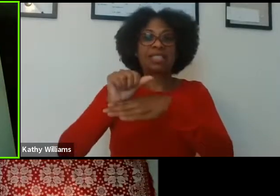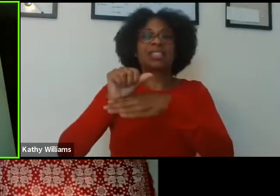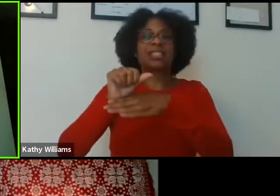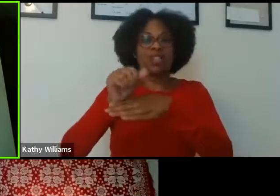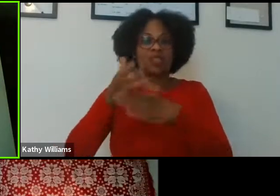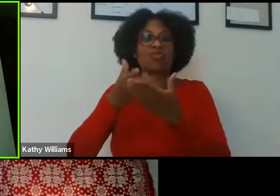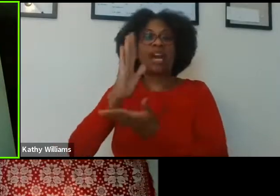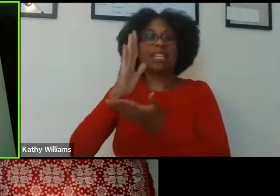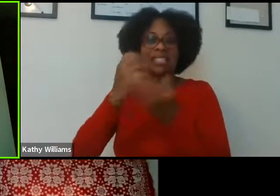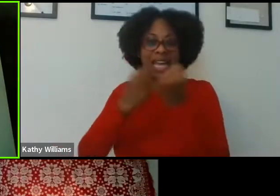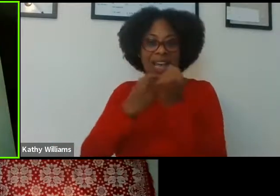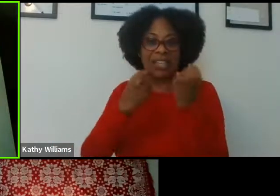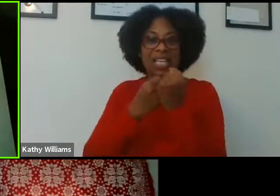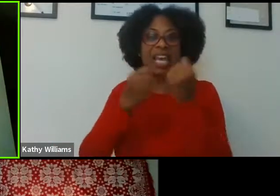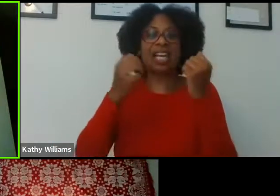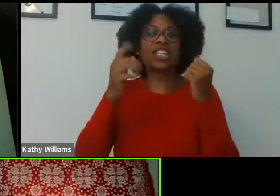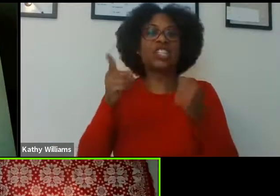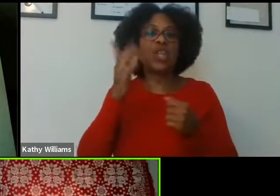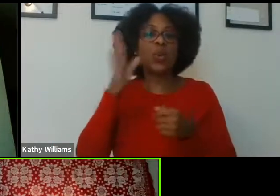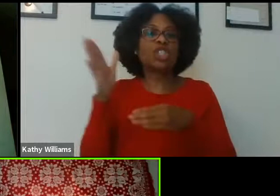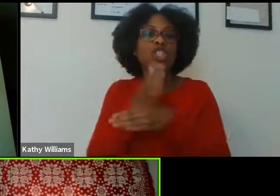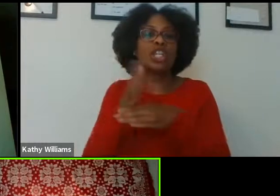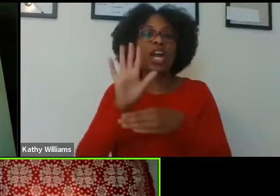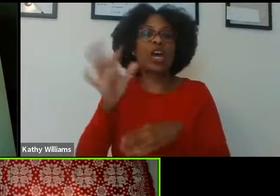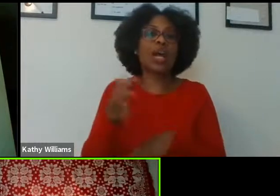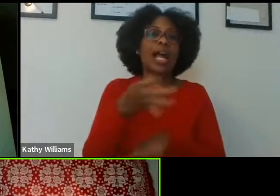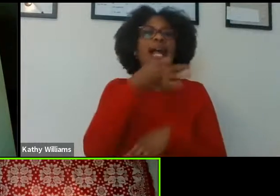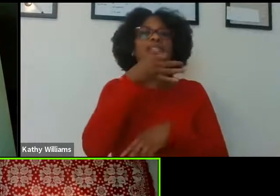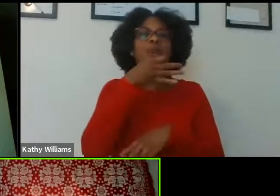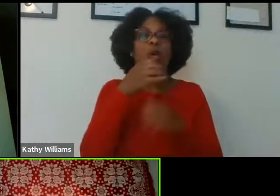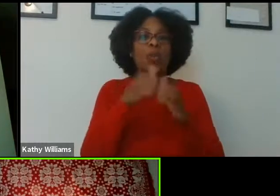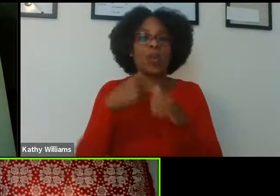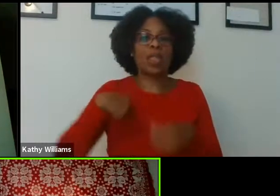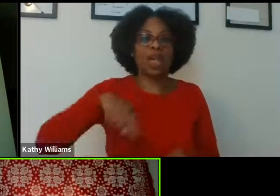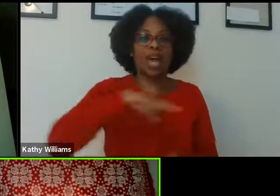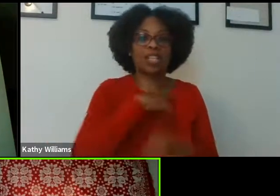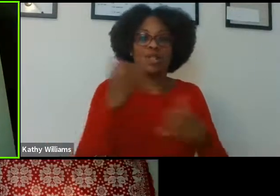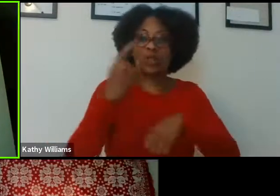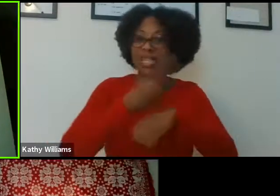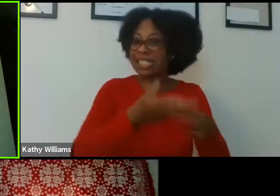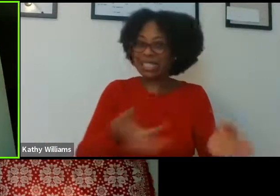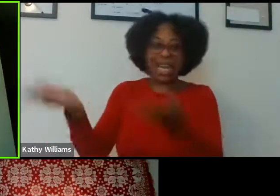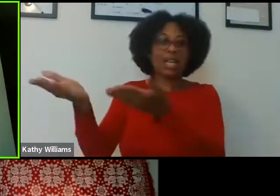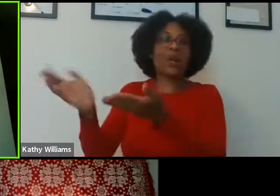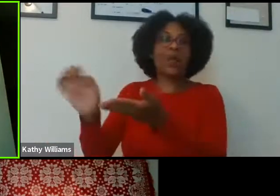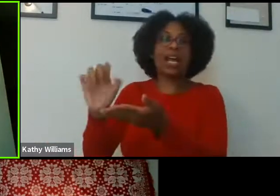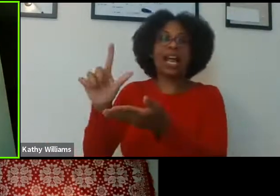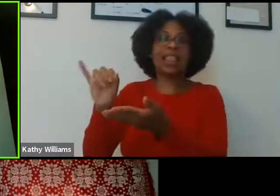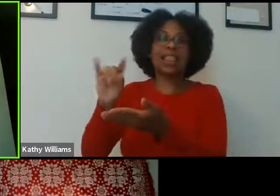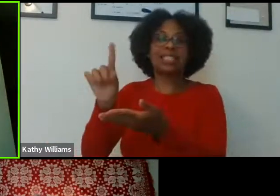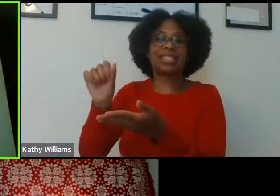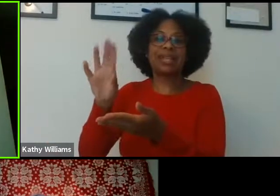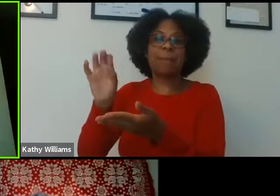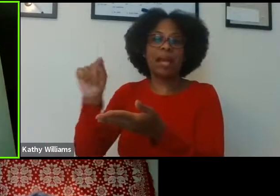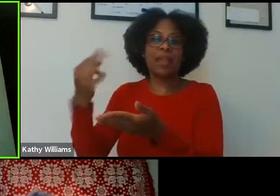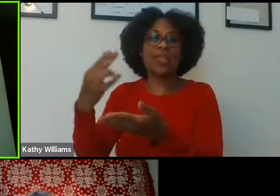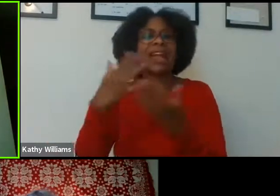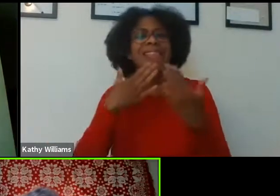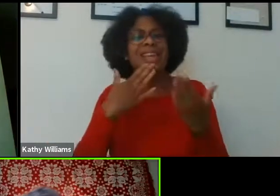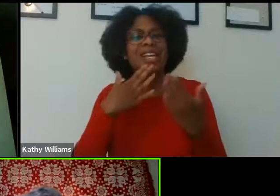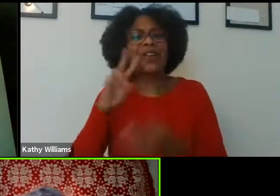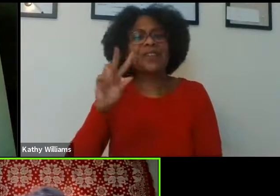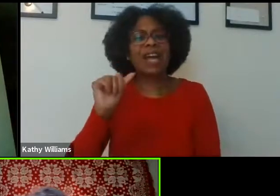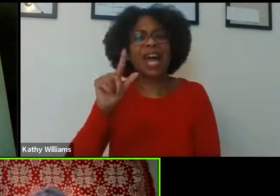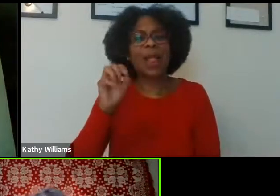and she will be sharing her expertise with us today. Take it away, Elizabeth. Thank you,